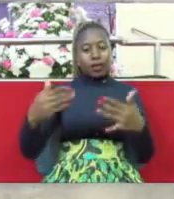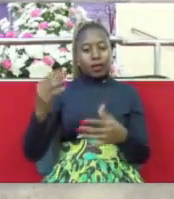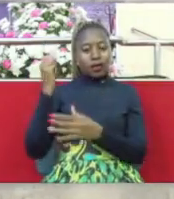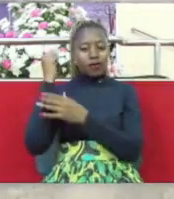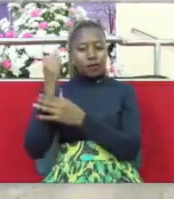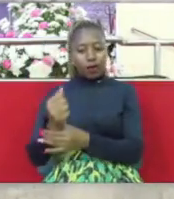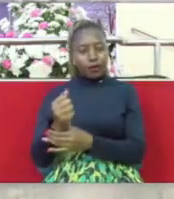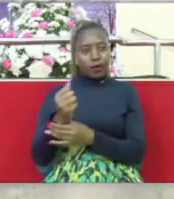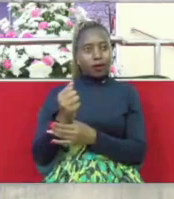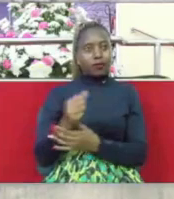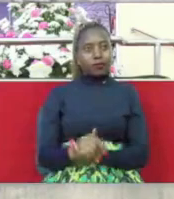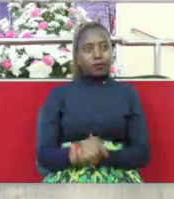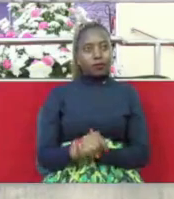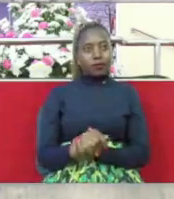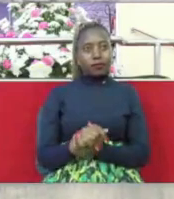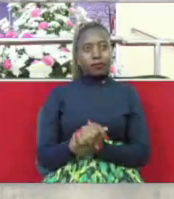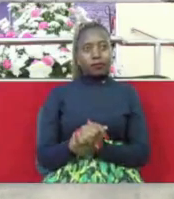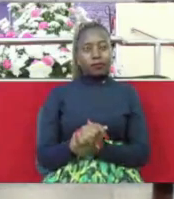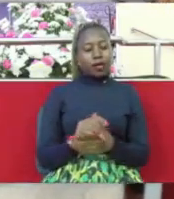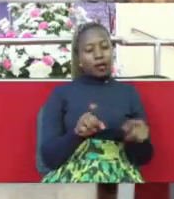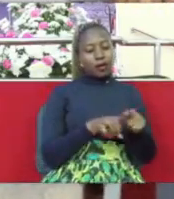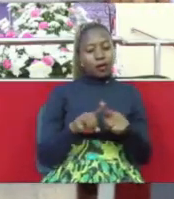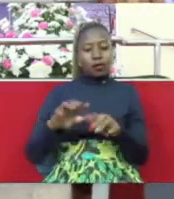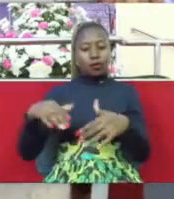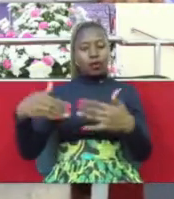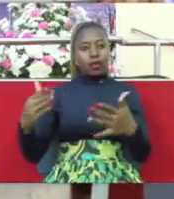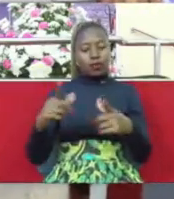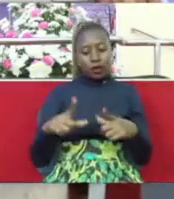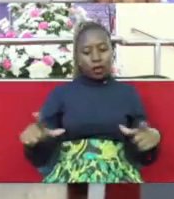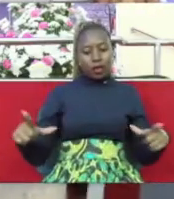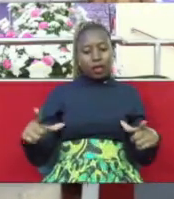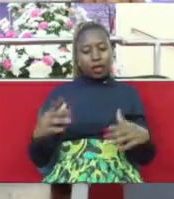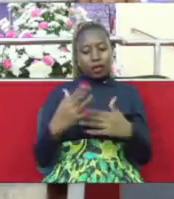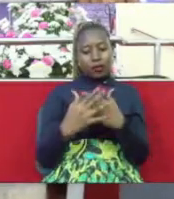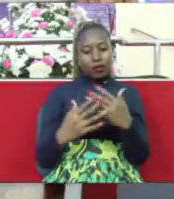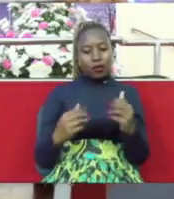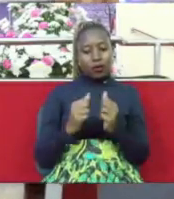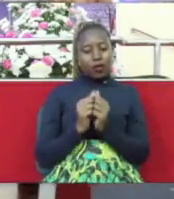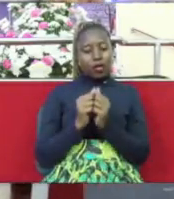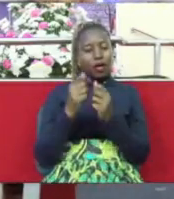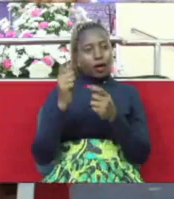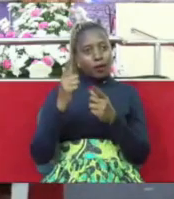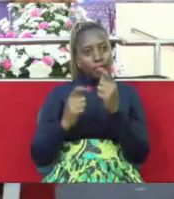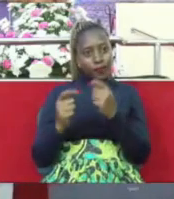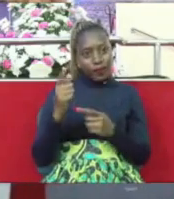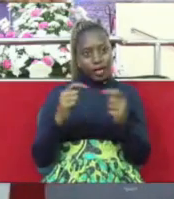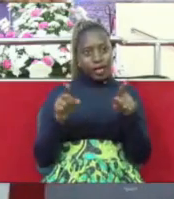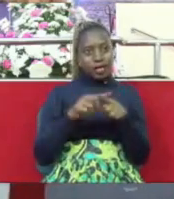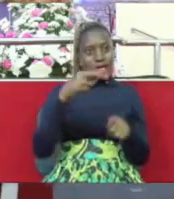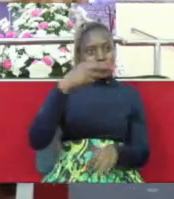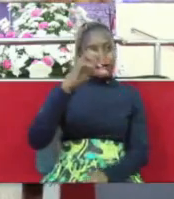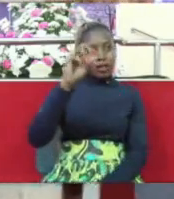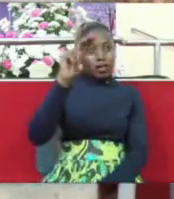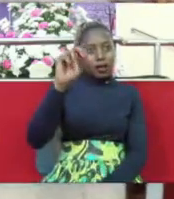niliowaambia baba zenu. I will still give you the land that flows with milk and honey. Na nitawapatia ardhi ambayo ina maziwa na asali niliyowaahidia. I will still give